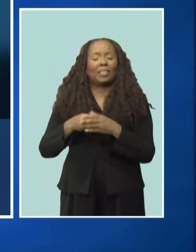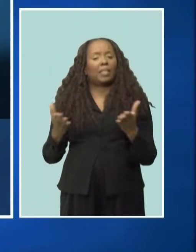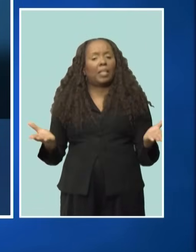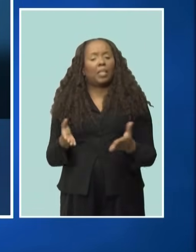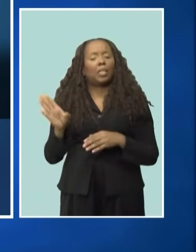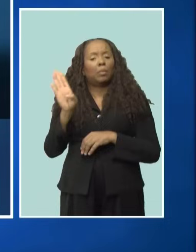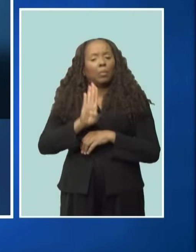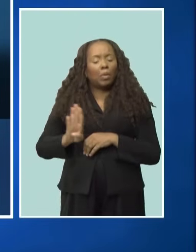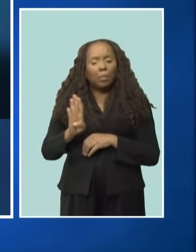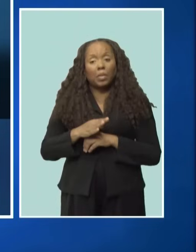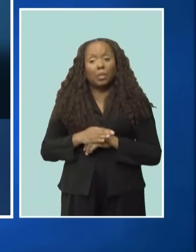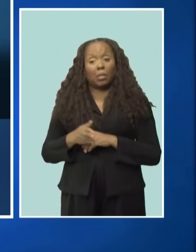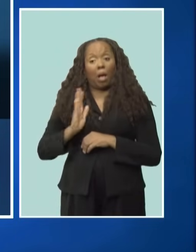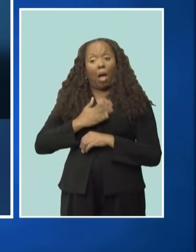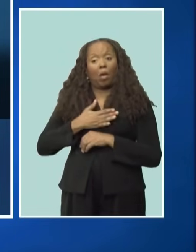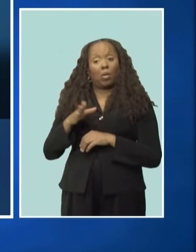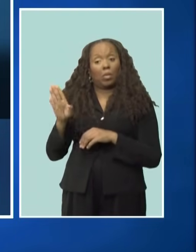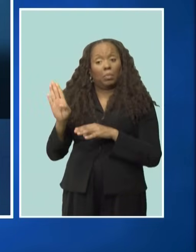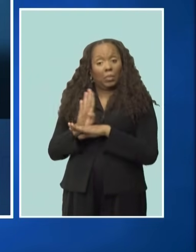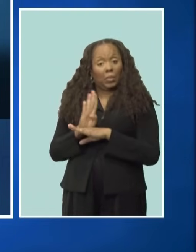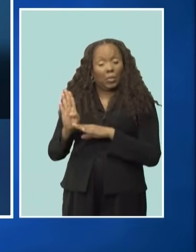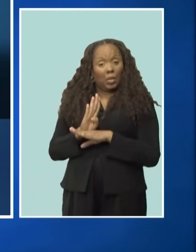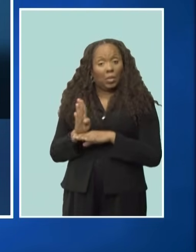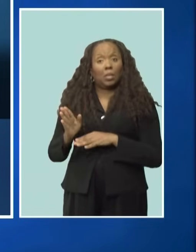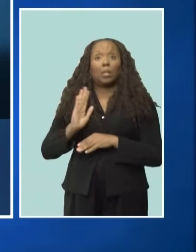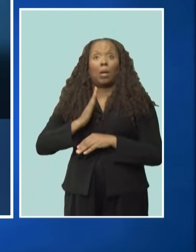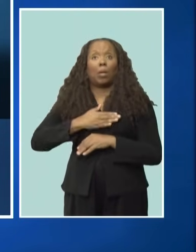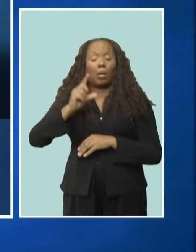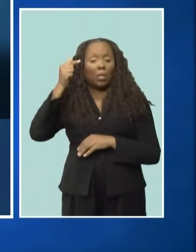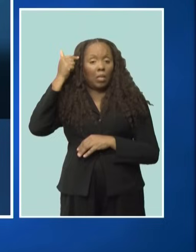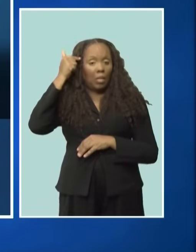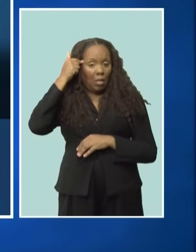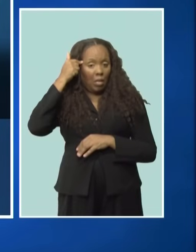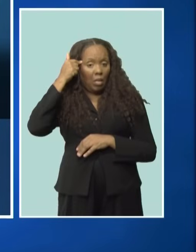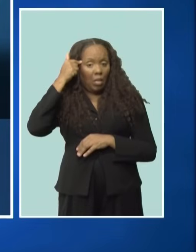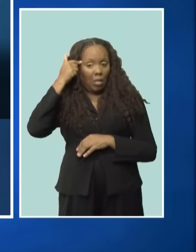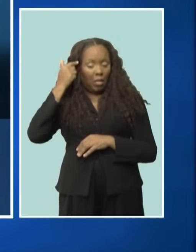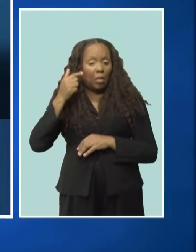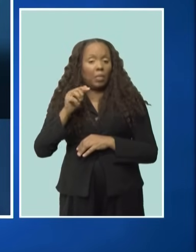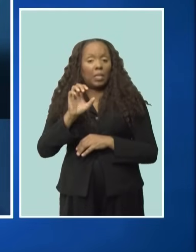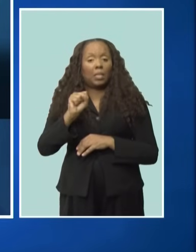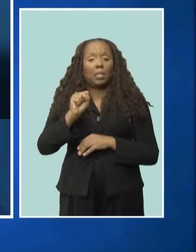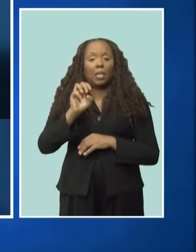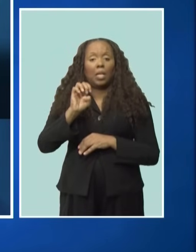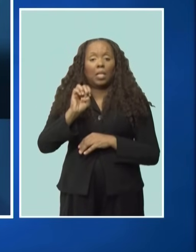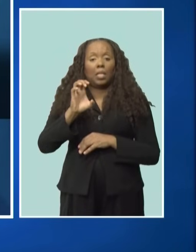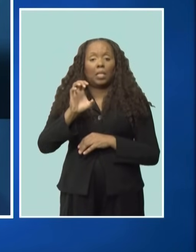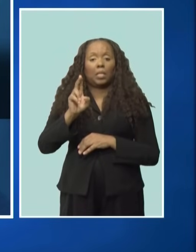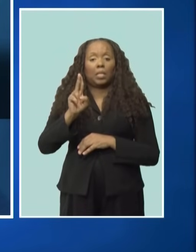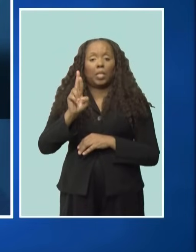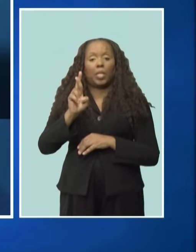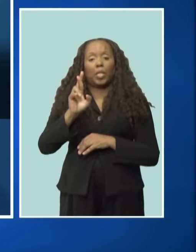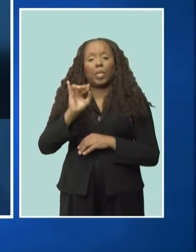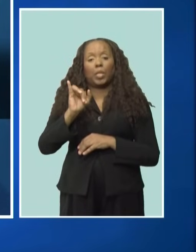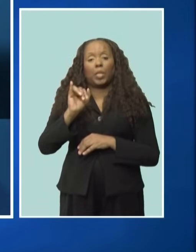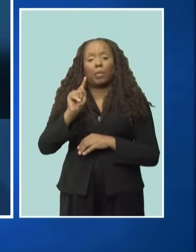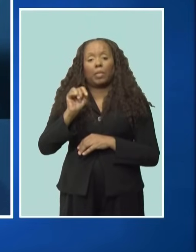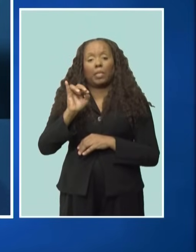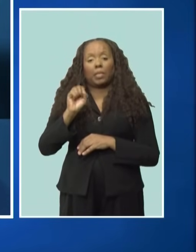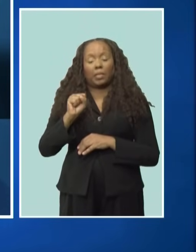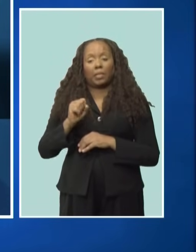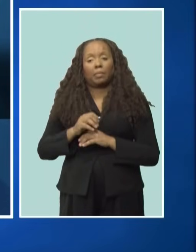it in local businesses, business ventures, or in government securities. Recently, I have received requests for the issuance